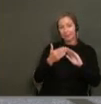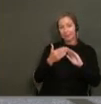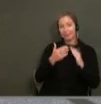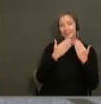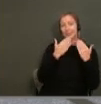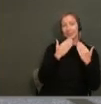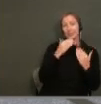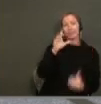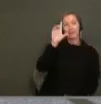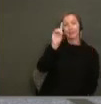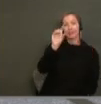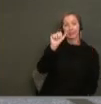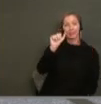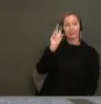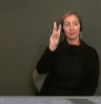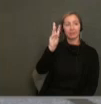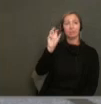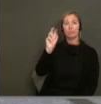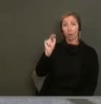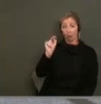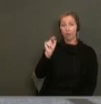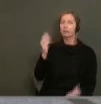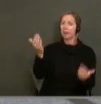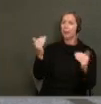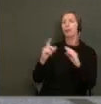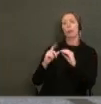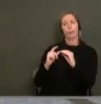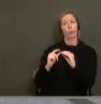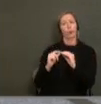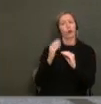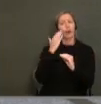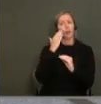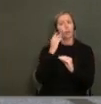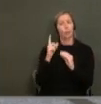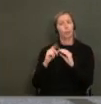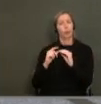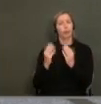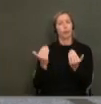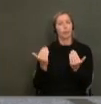Thank you, Don. Come on, there's one more.